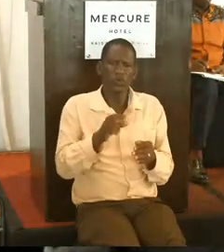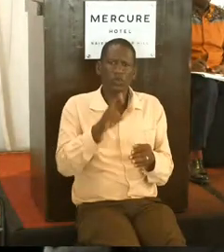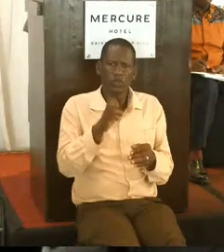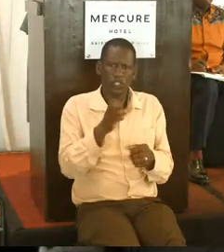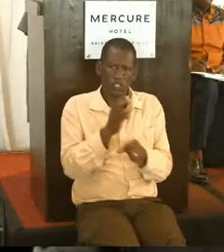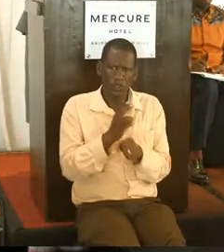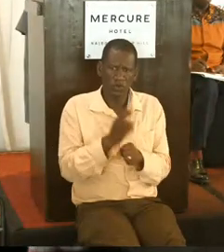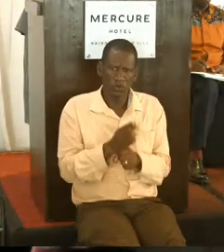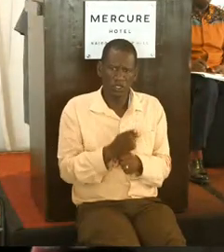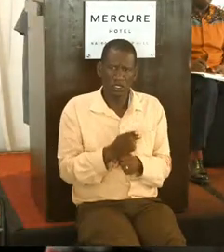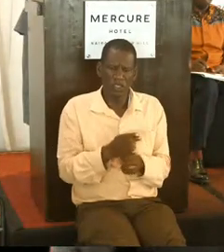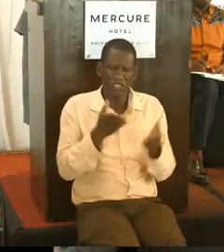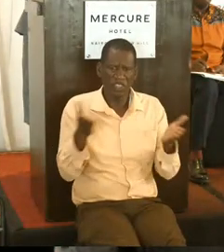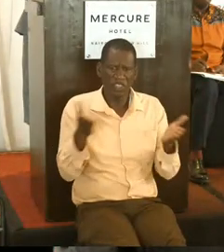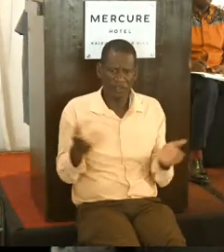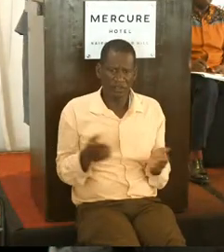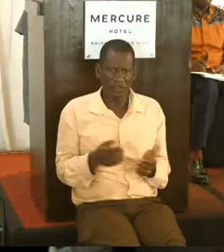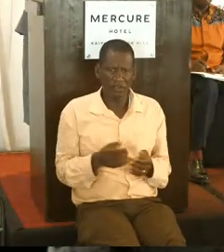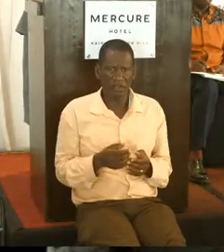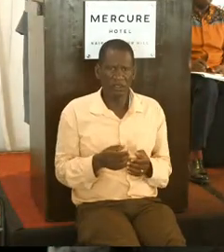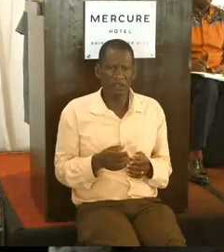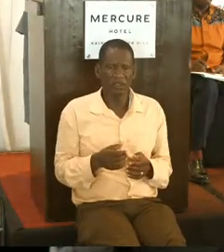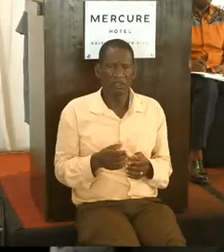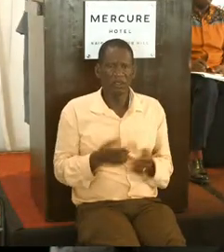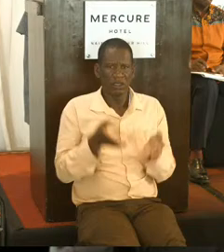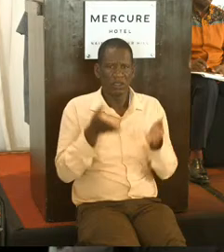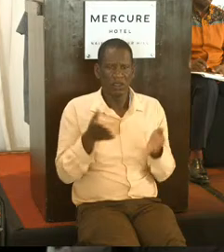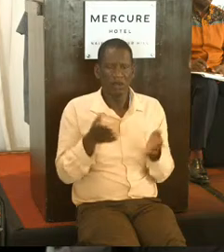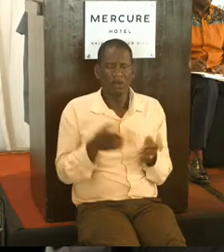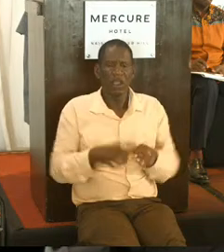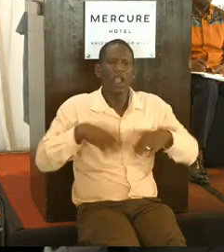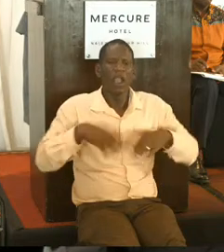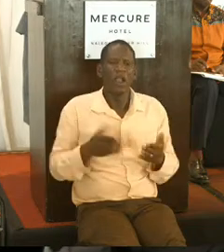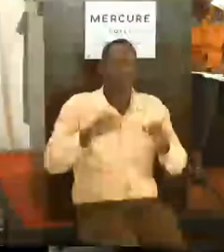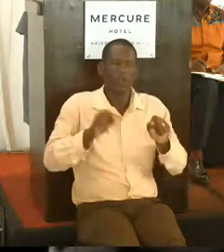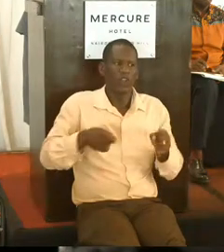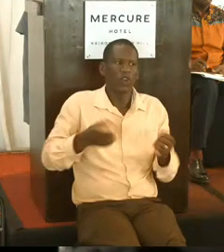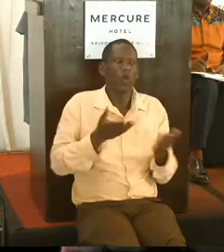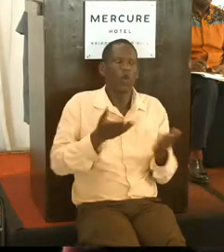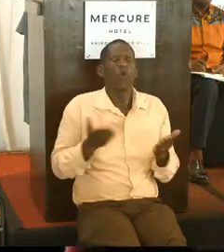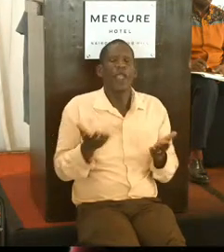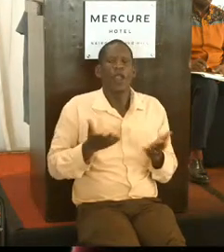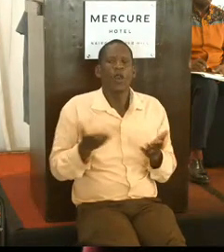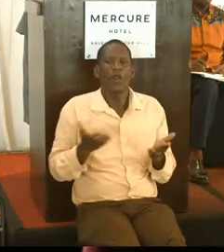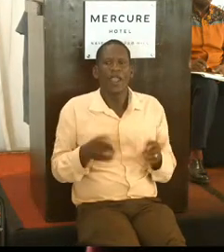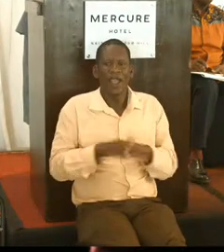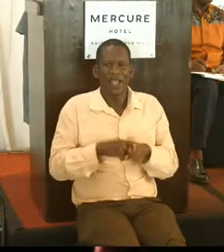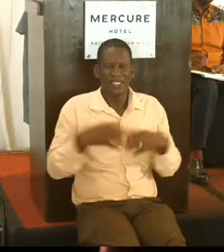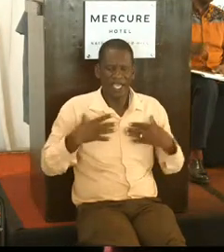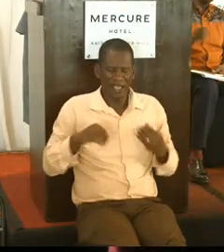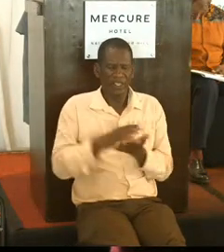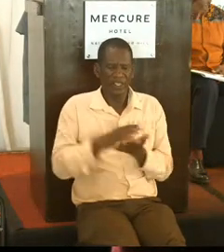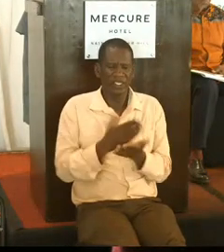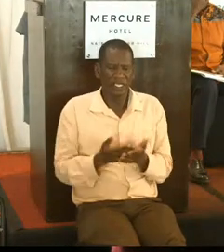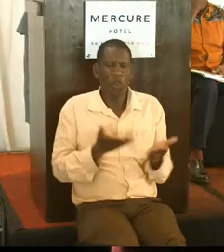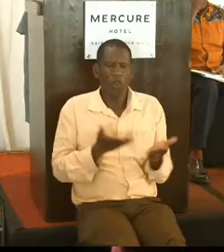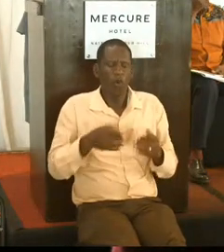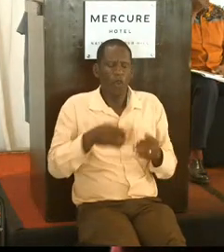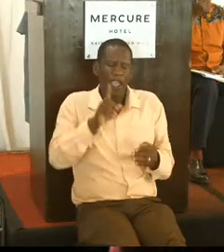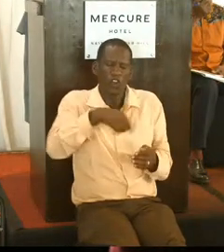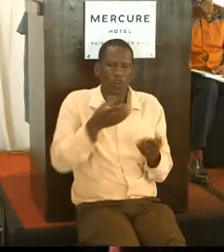the the equipment now how are we where has the health sector gone wrong